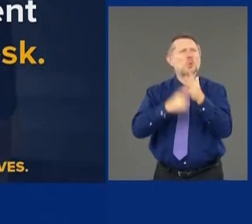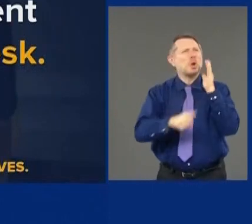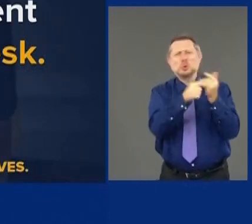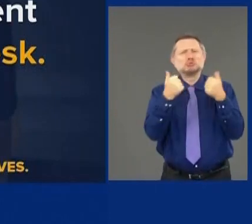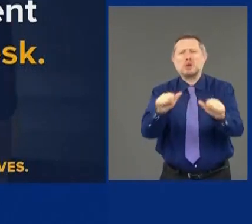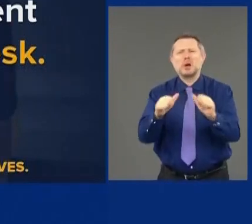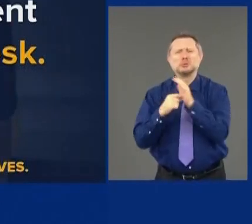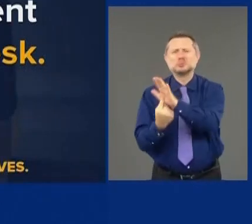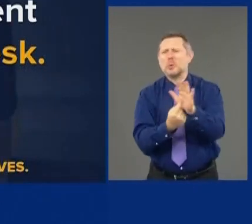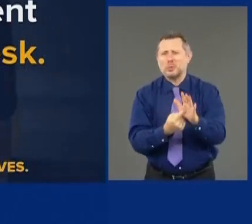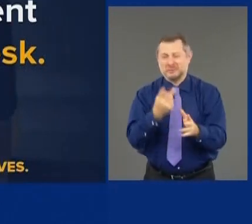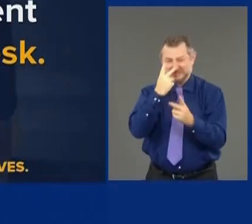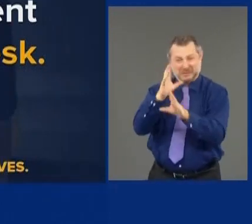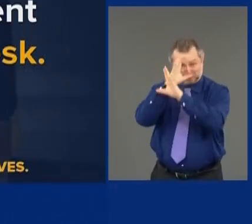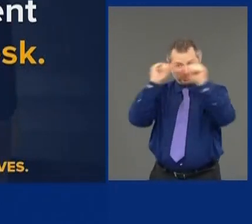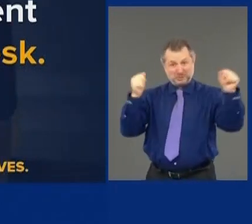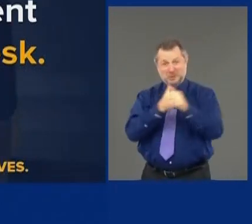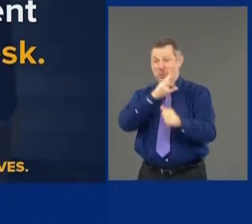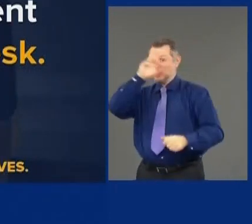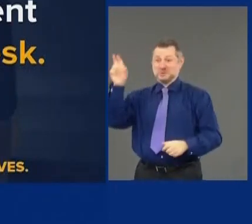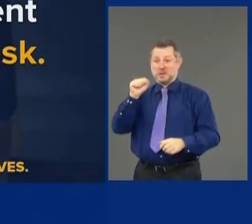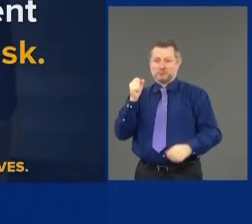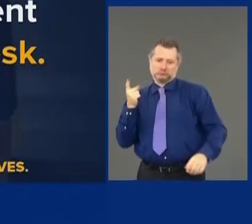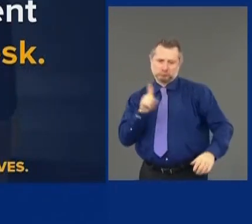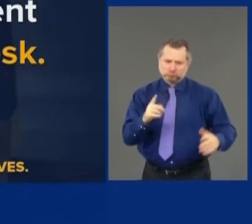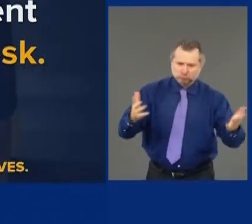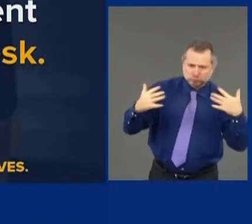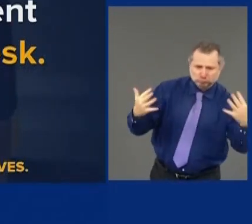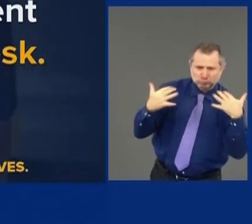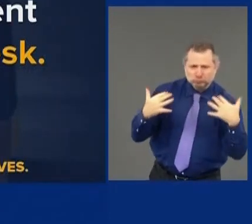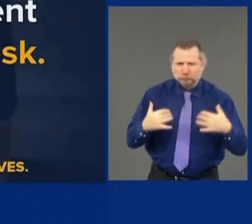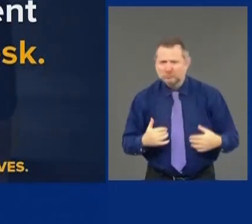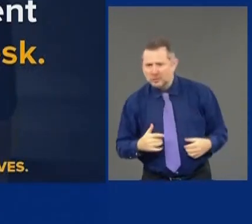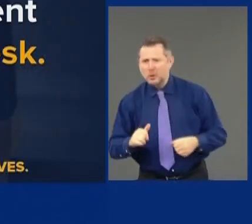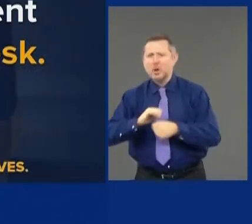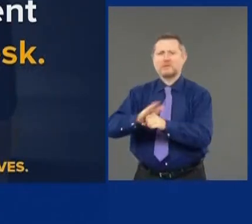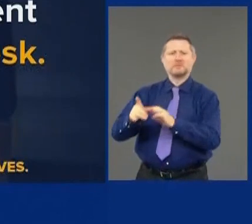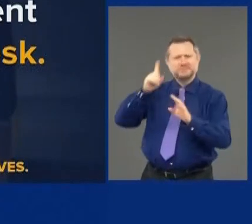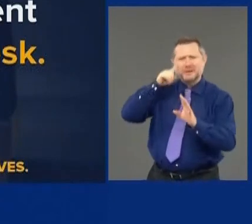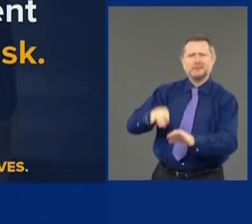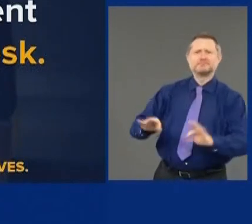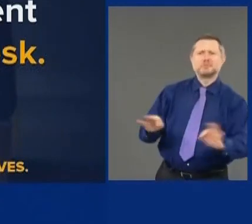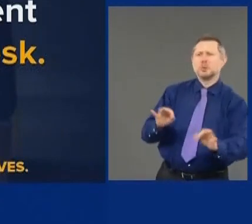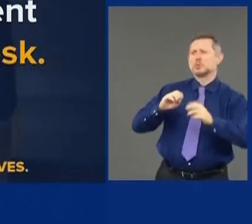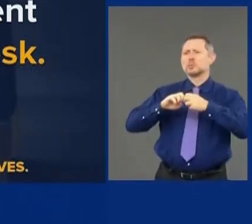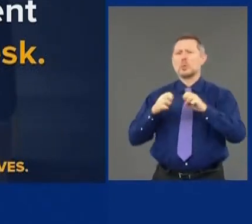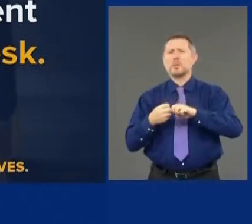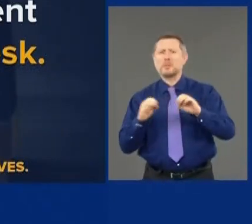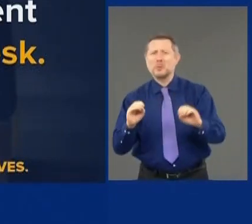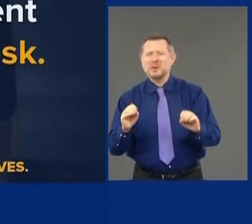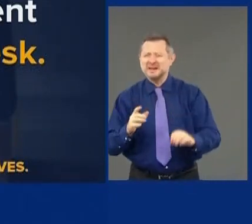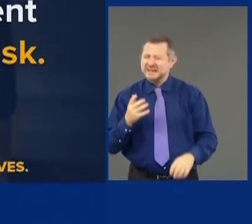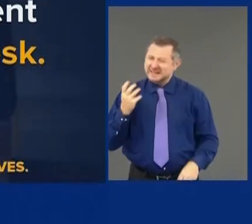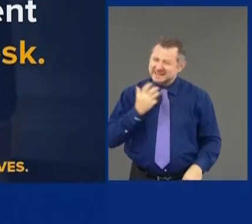States bringing thousands of people together, no masks. Can't be a problem. If it was a problem, the president wouldn't do